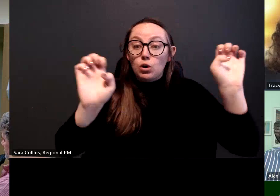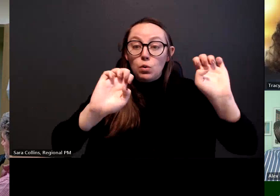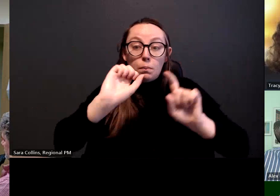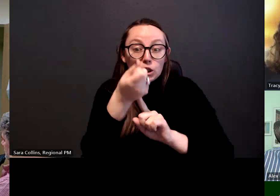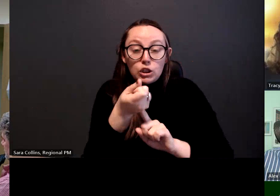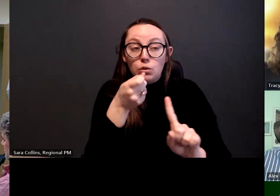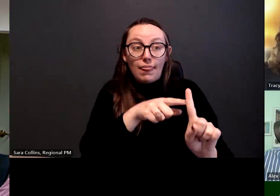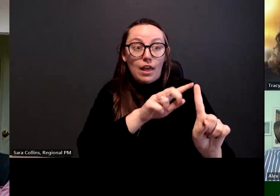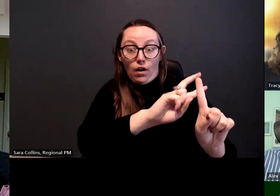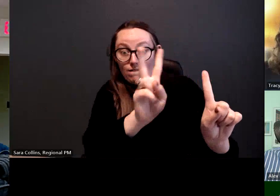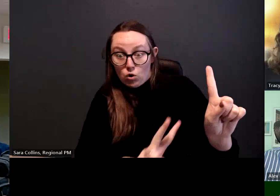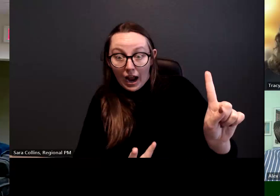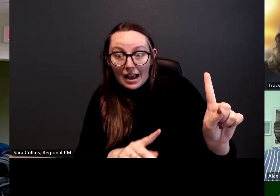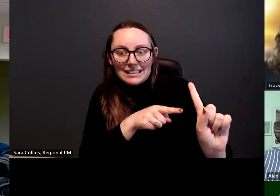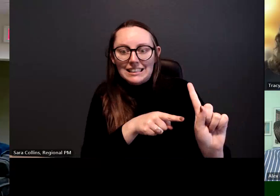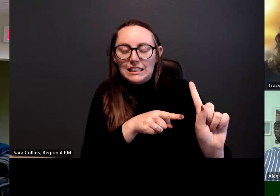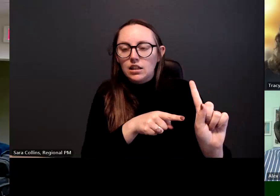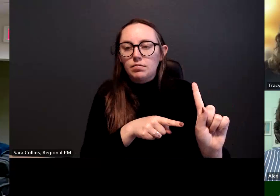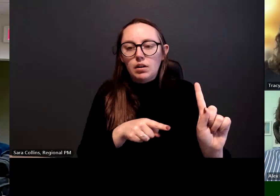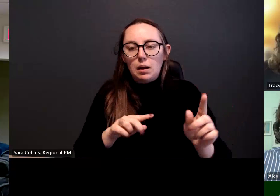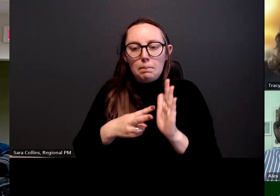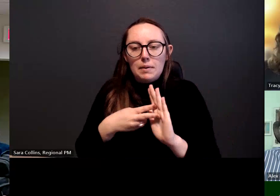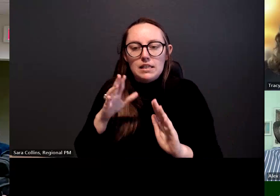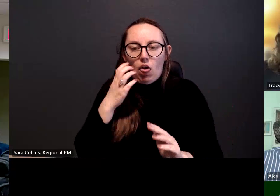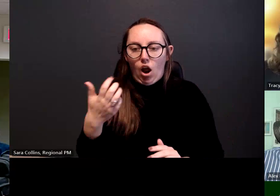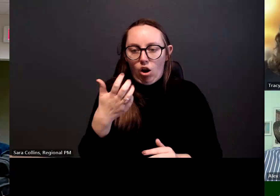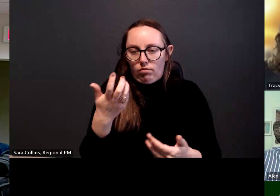priority preemption roaming. So